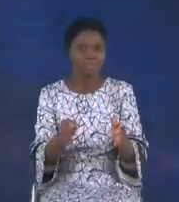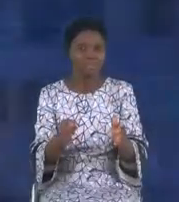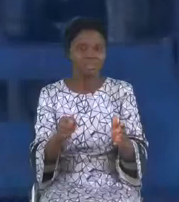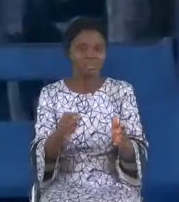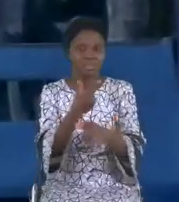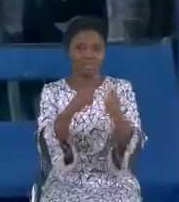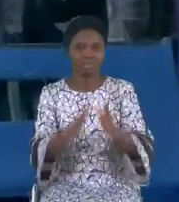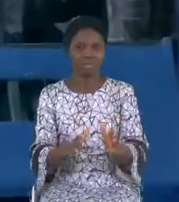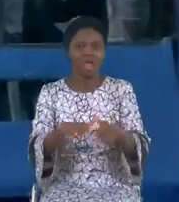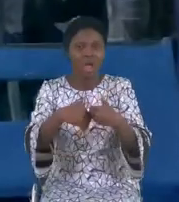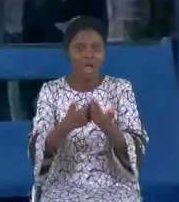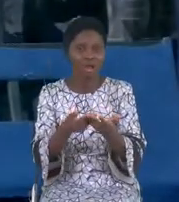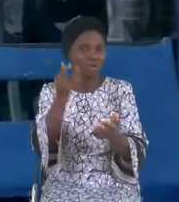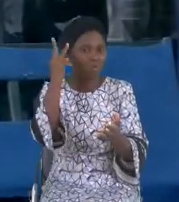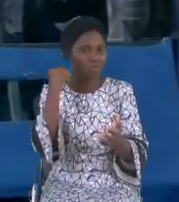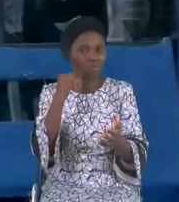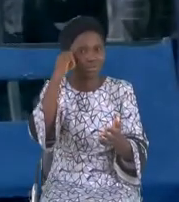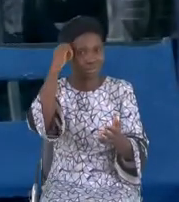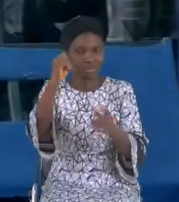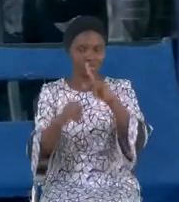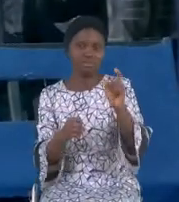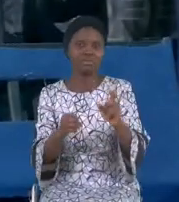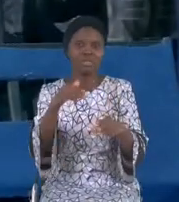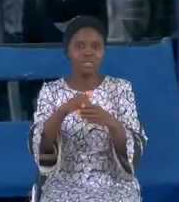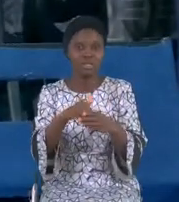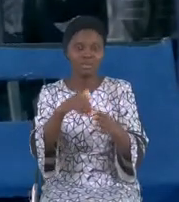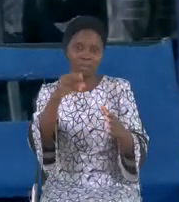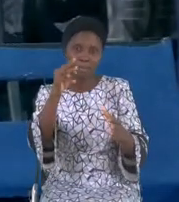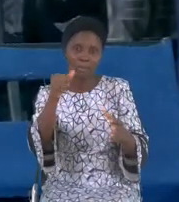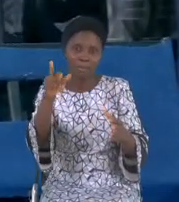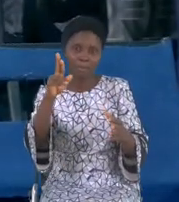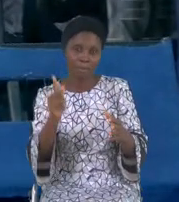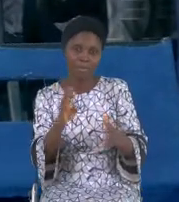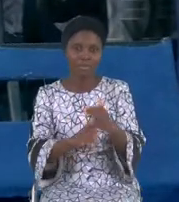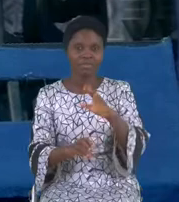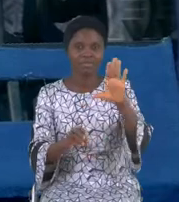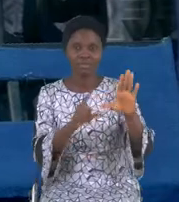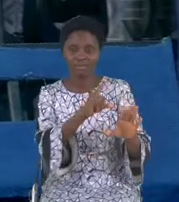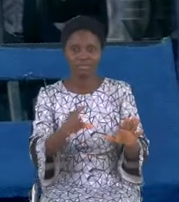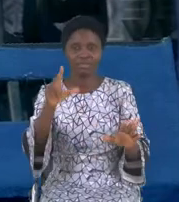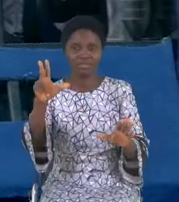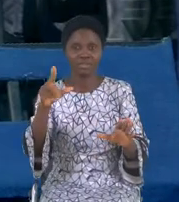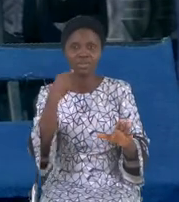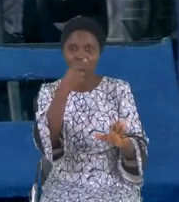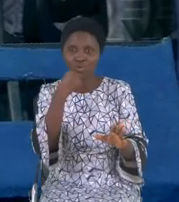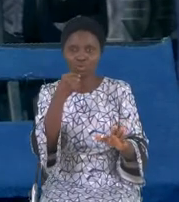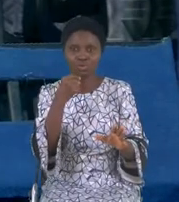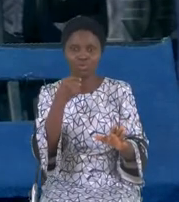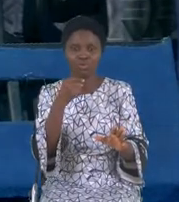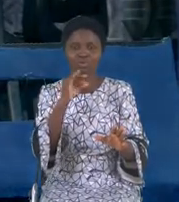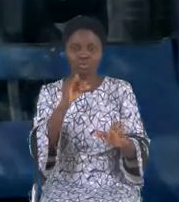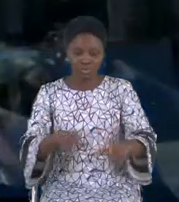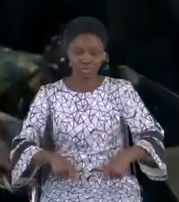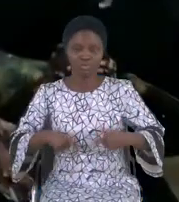again in my chapter five verse three who art his dwellings among the